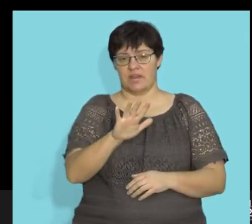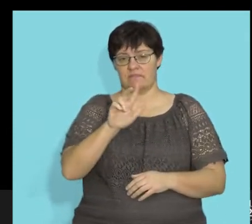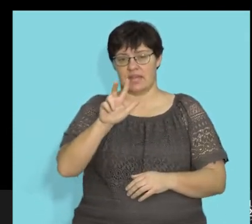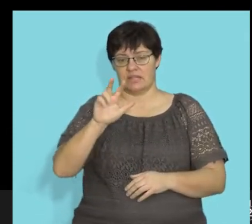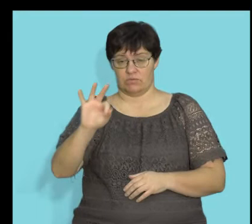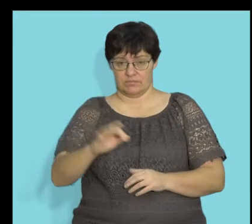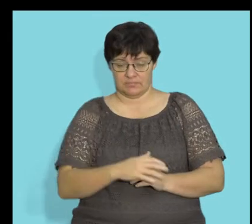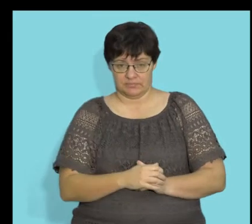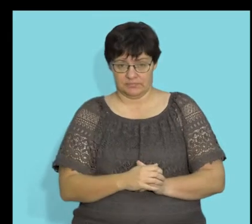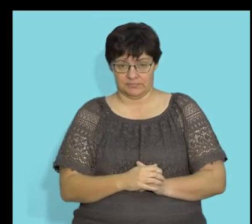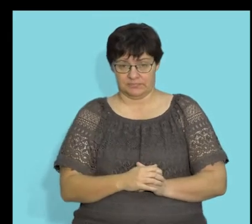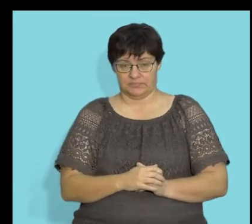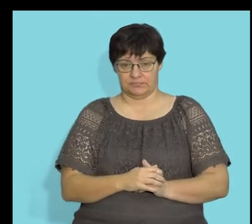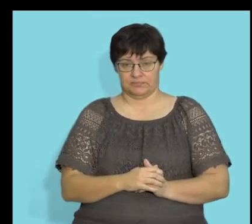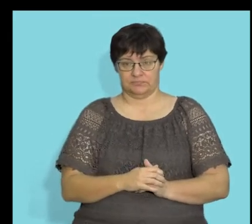2,583.